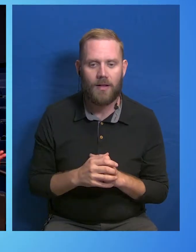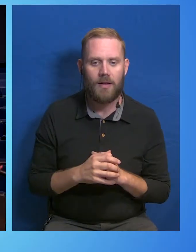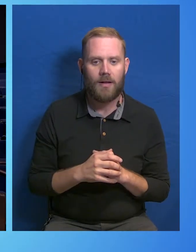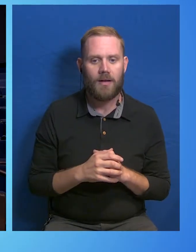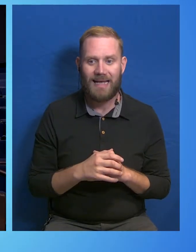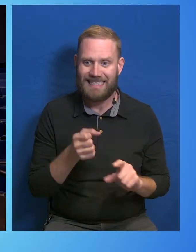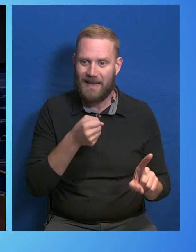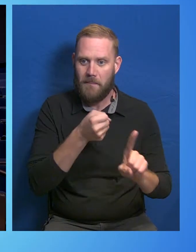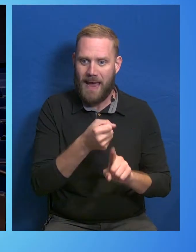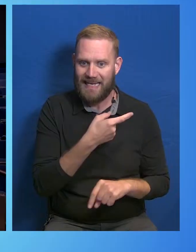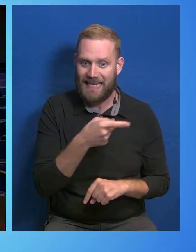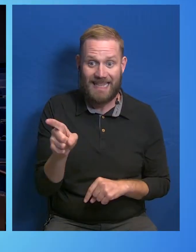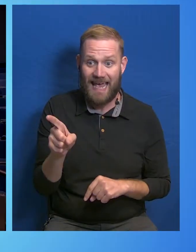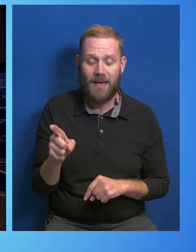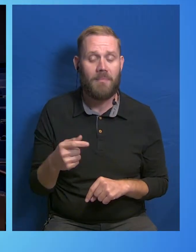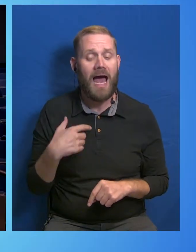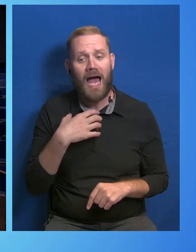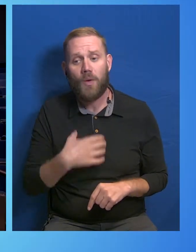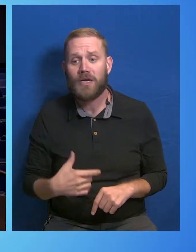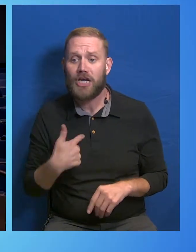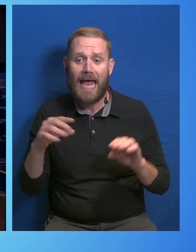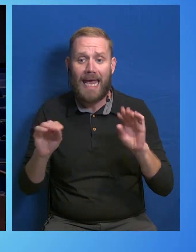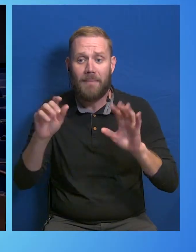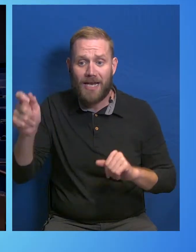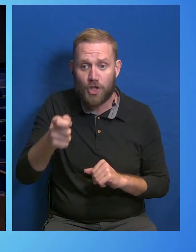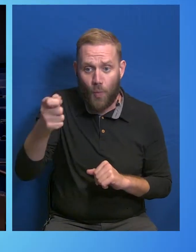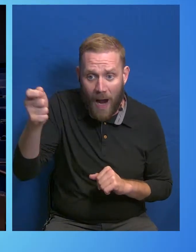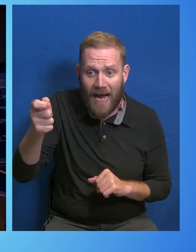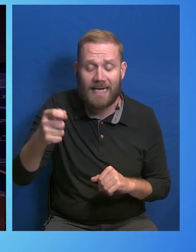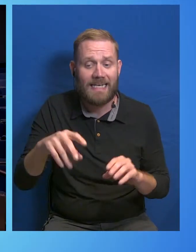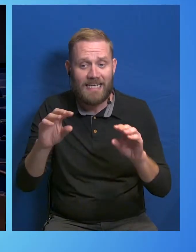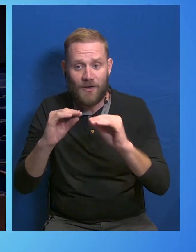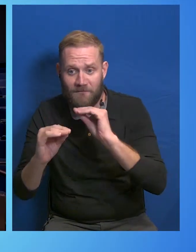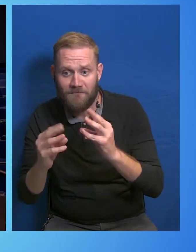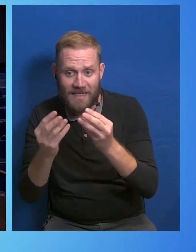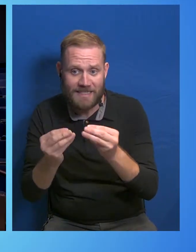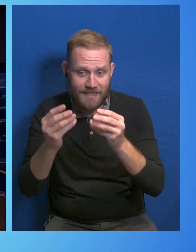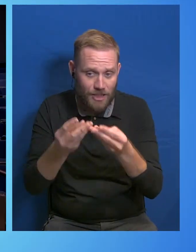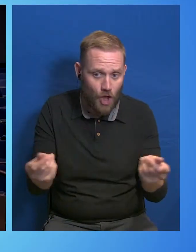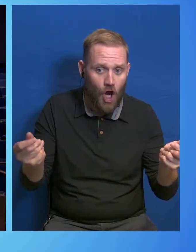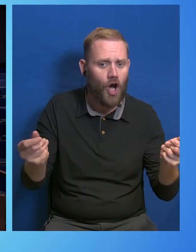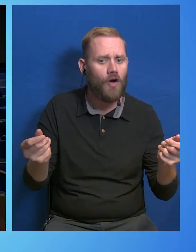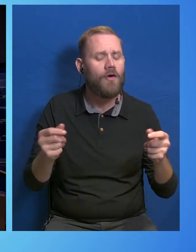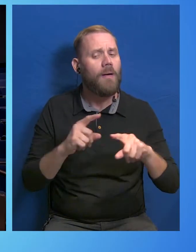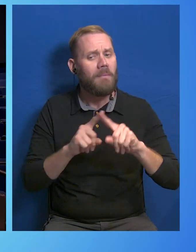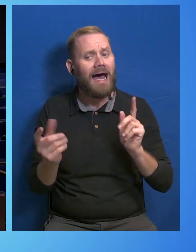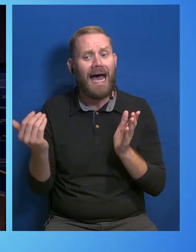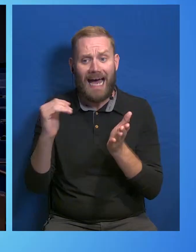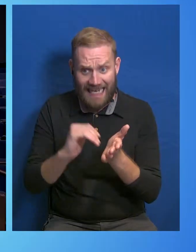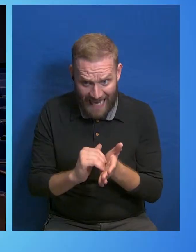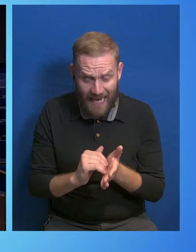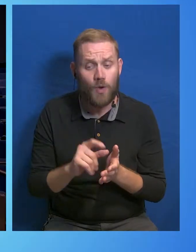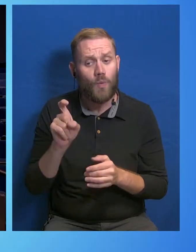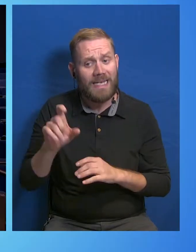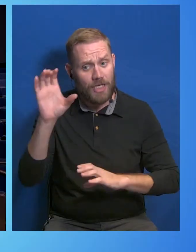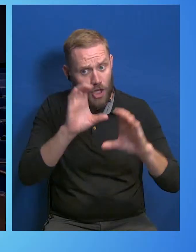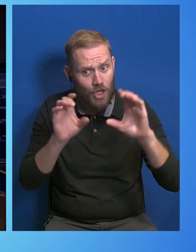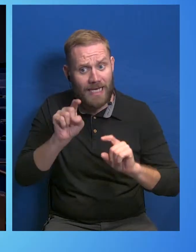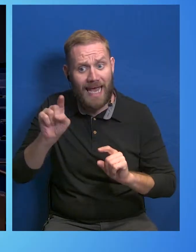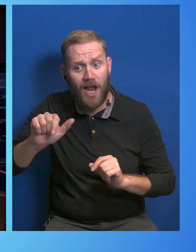I don't have a magic wand, but we have to look elsewhere in other places because, again, why we're all here is for the